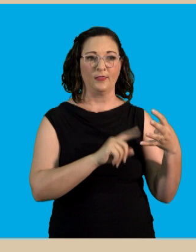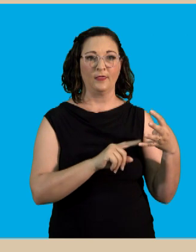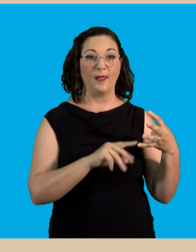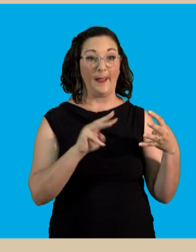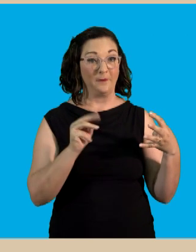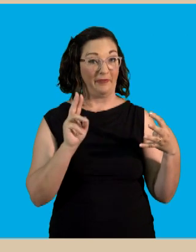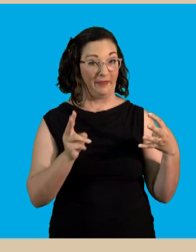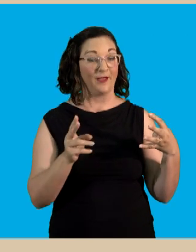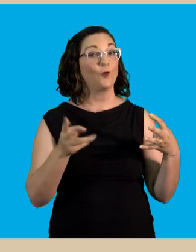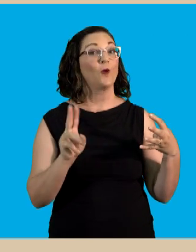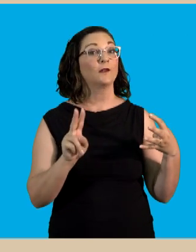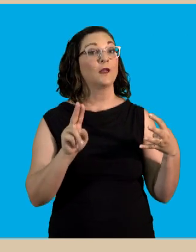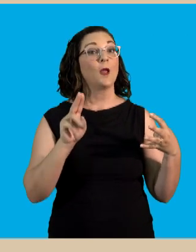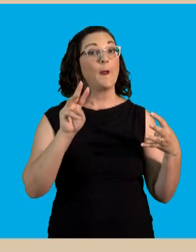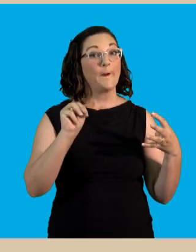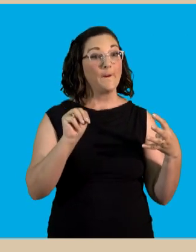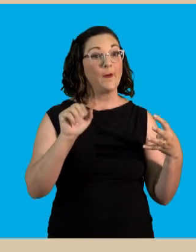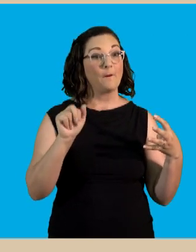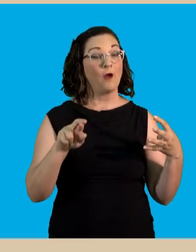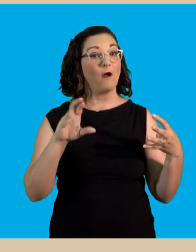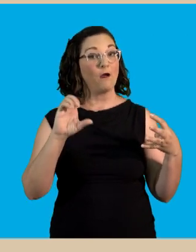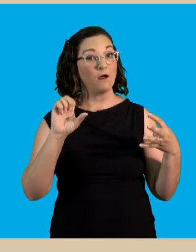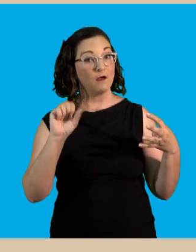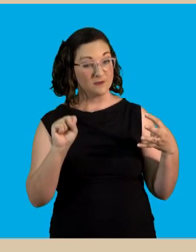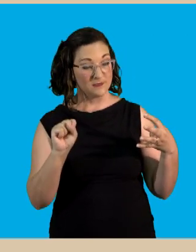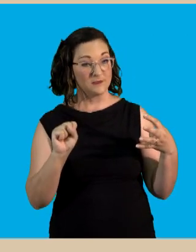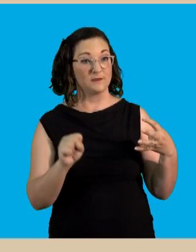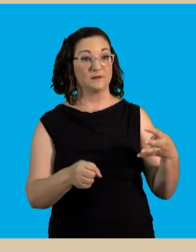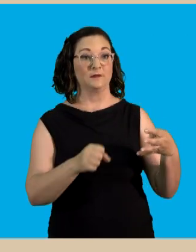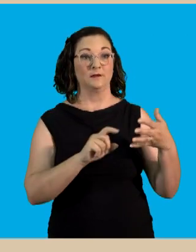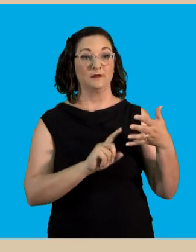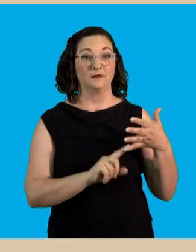and M again for Mars, and